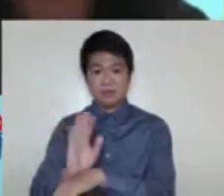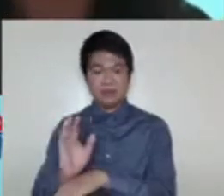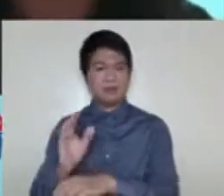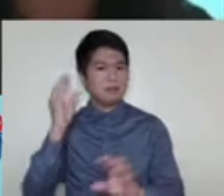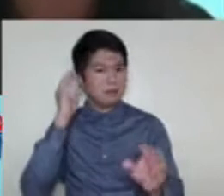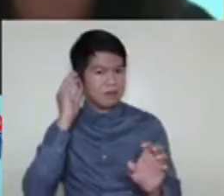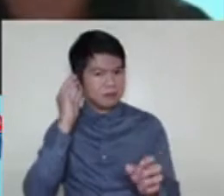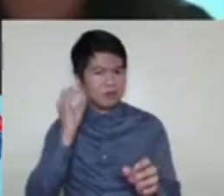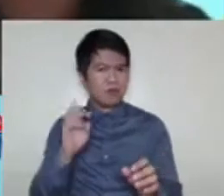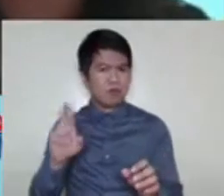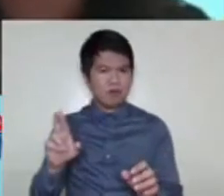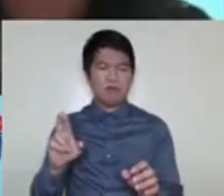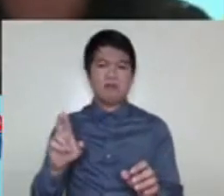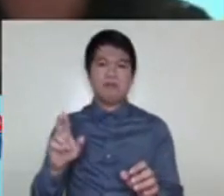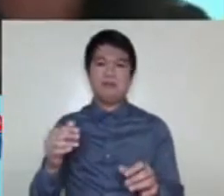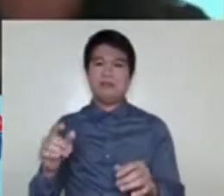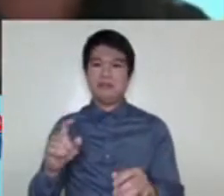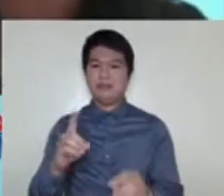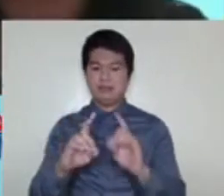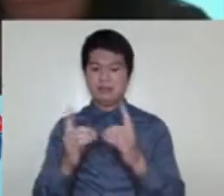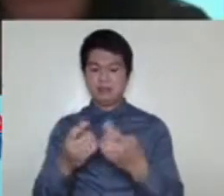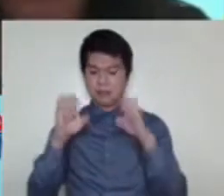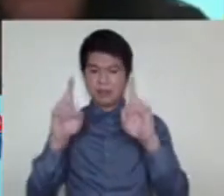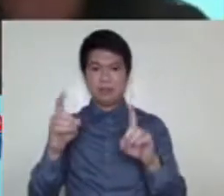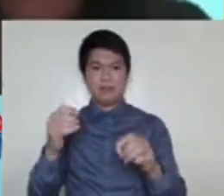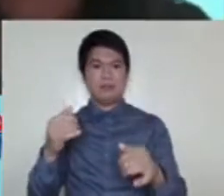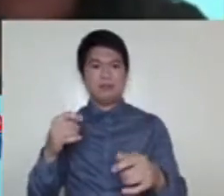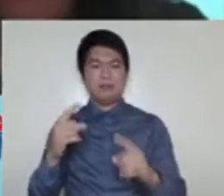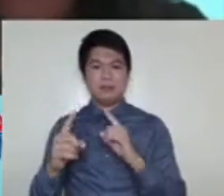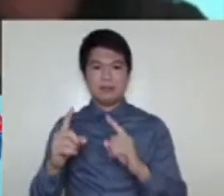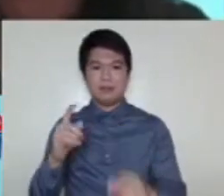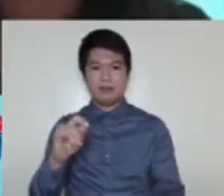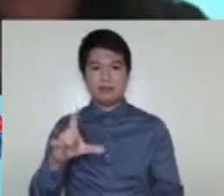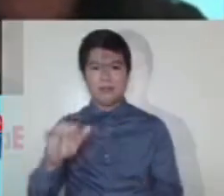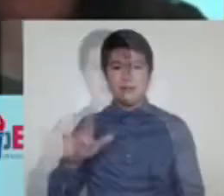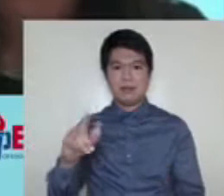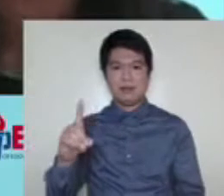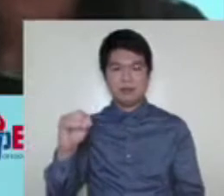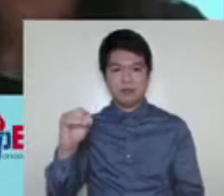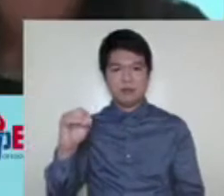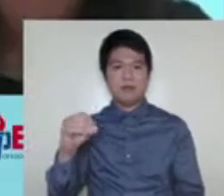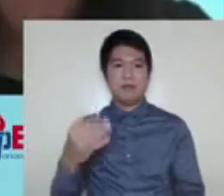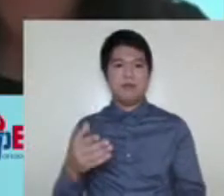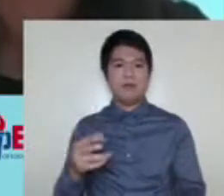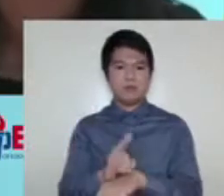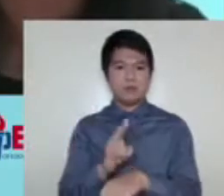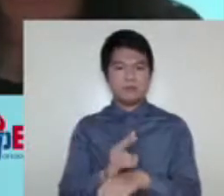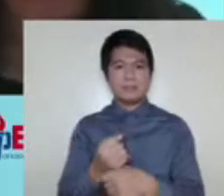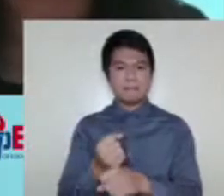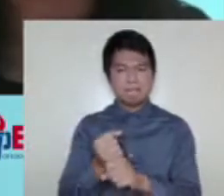Teleradio. And they're also the ones who creates and contextualizes their video or audio lessons and